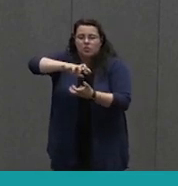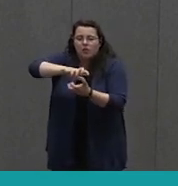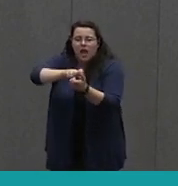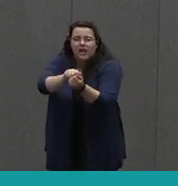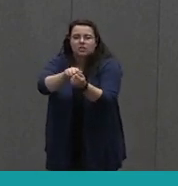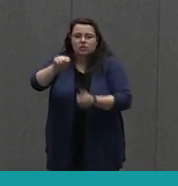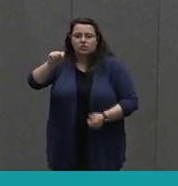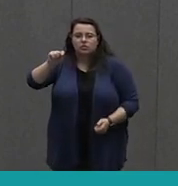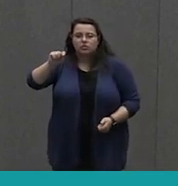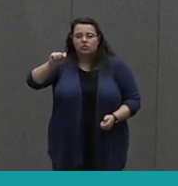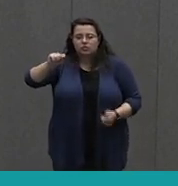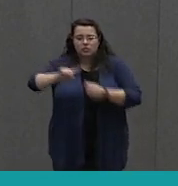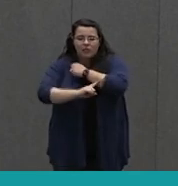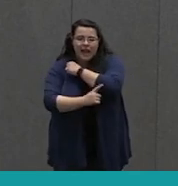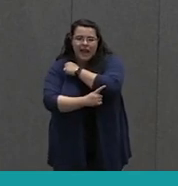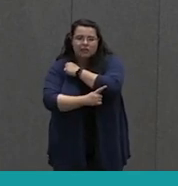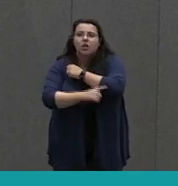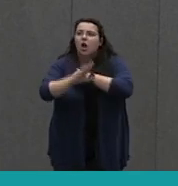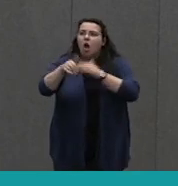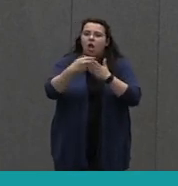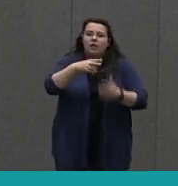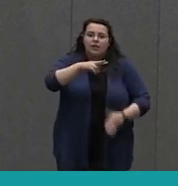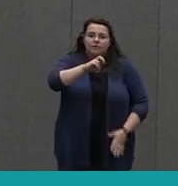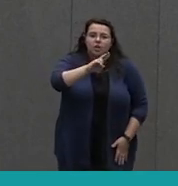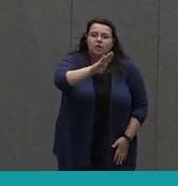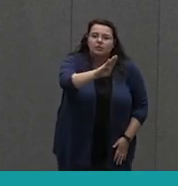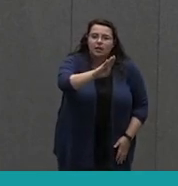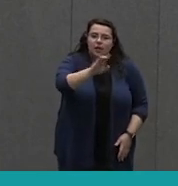There's that SH sound right there.